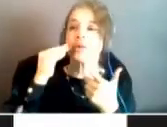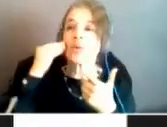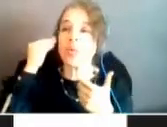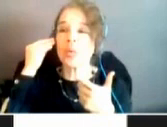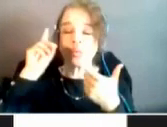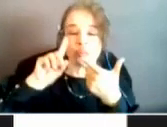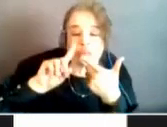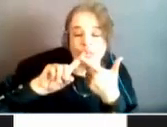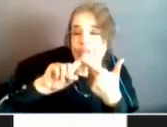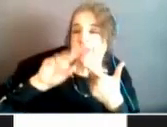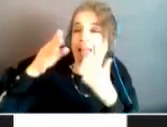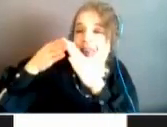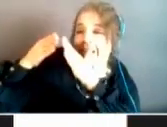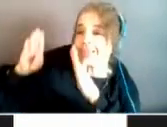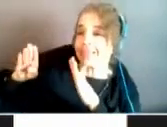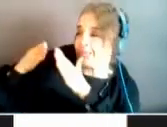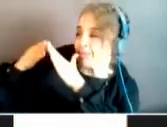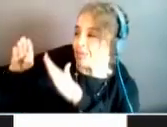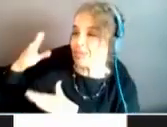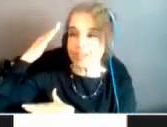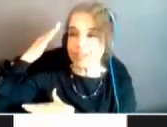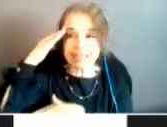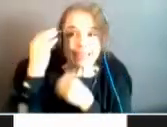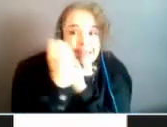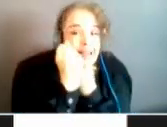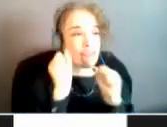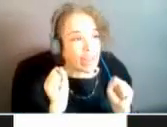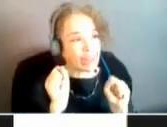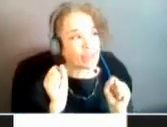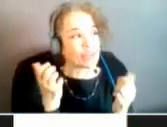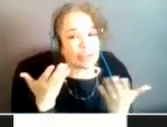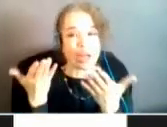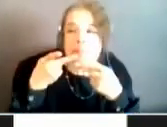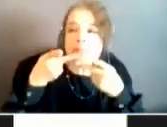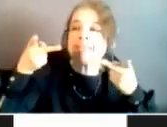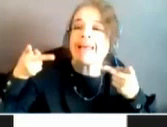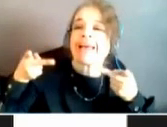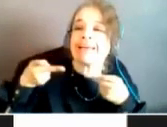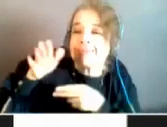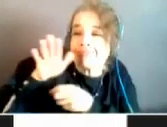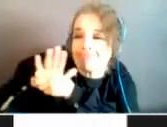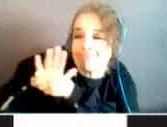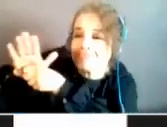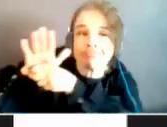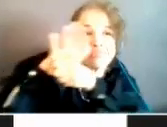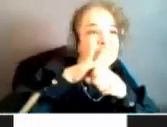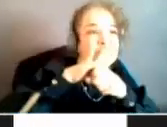homes, that their neighborhoods are safe, that it's a place that is,